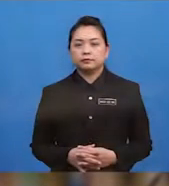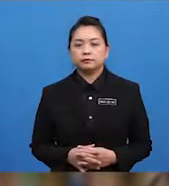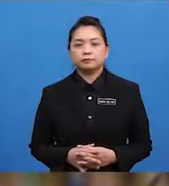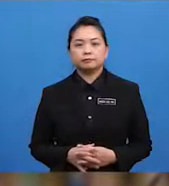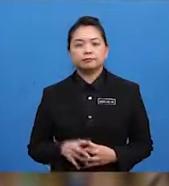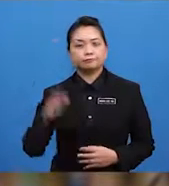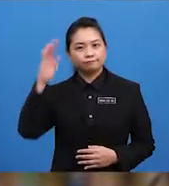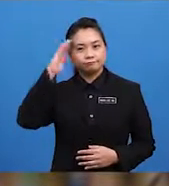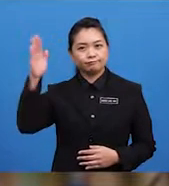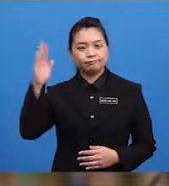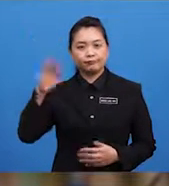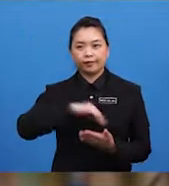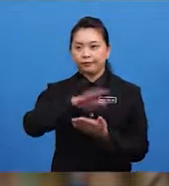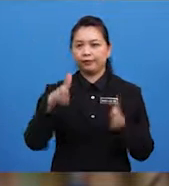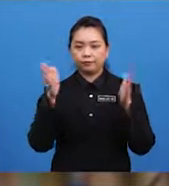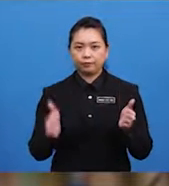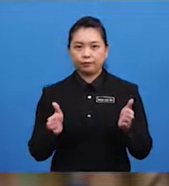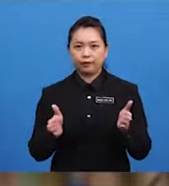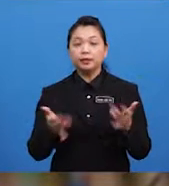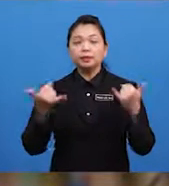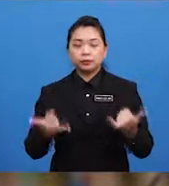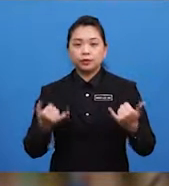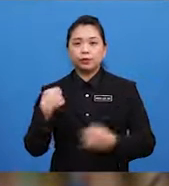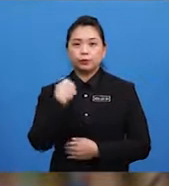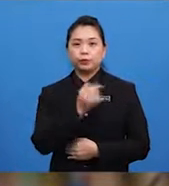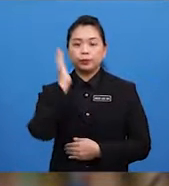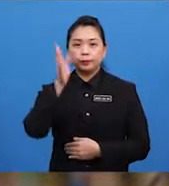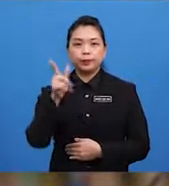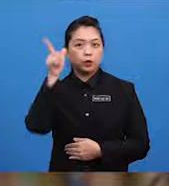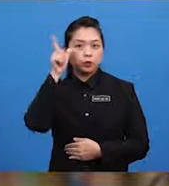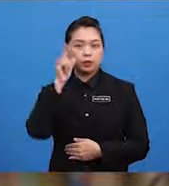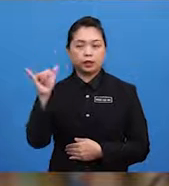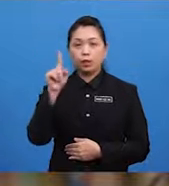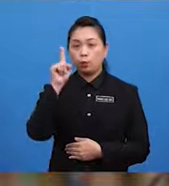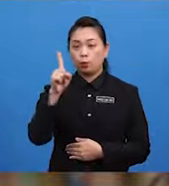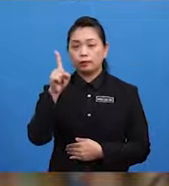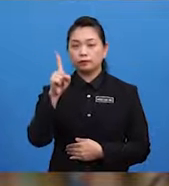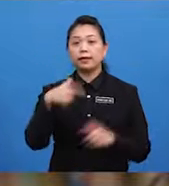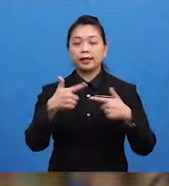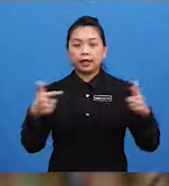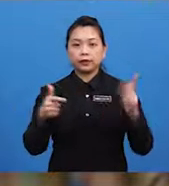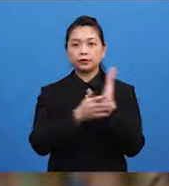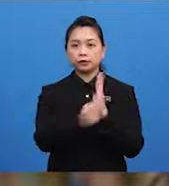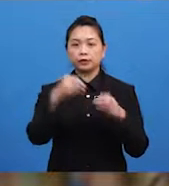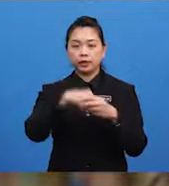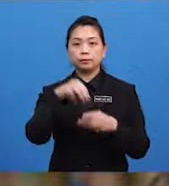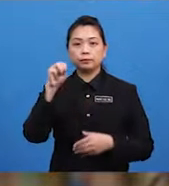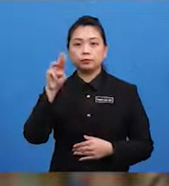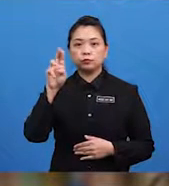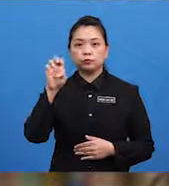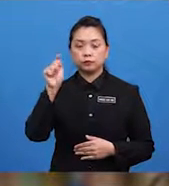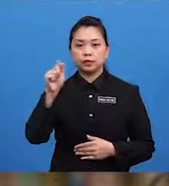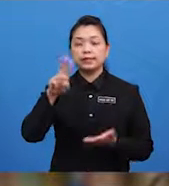Hello everyone! In this lesson, we'll be looking at one of the language skills in MUET, that is